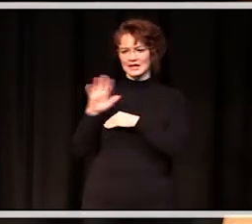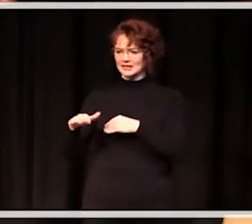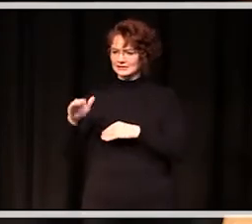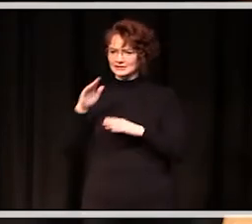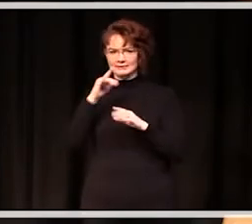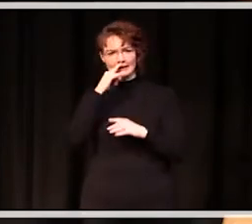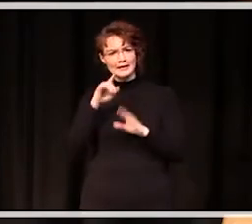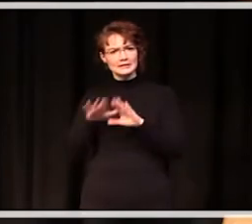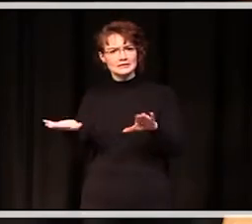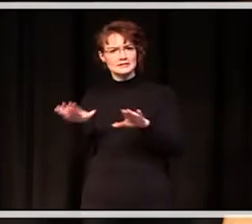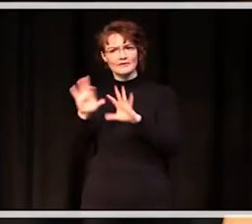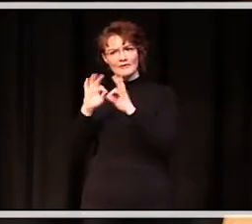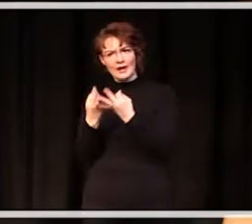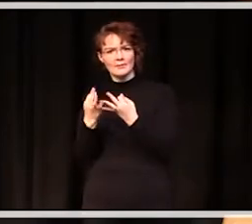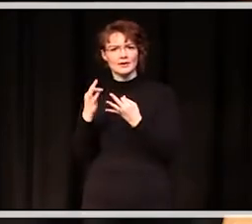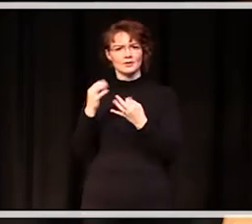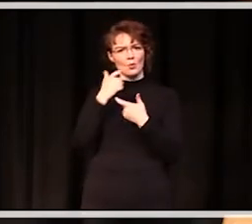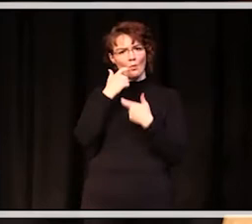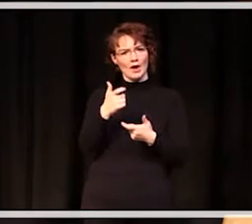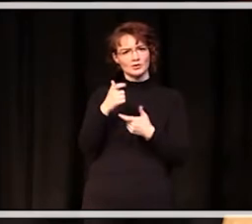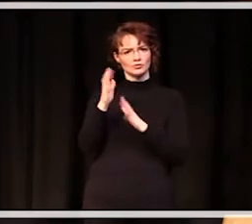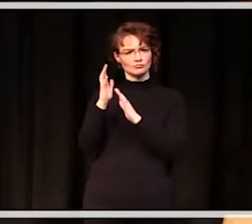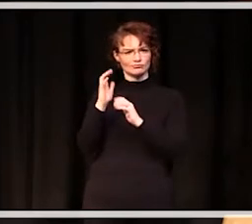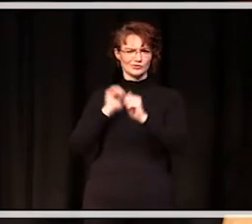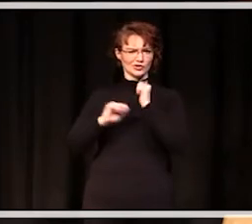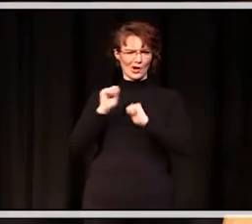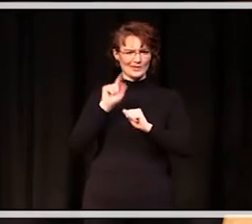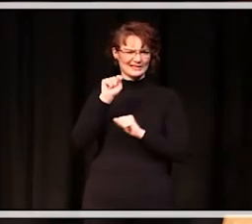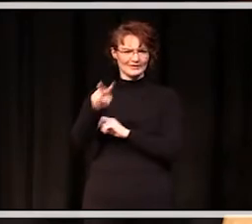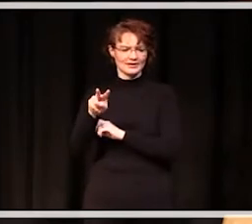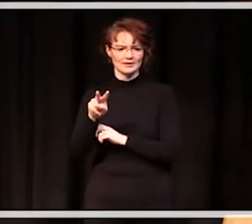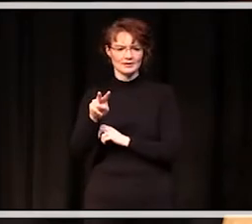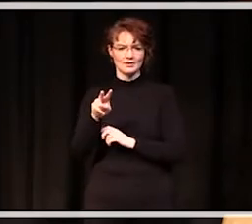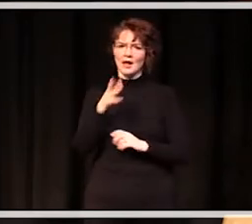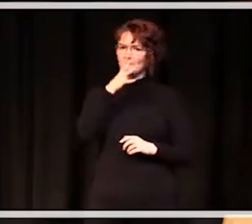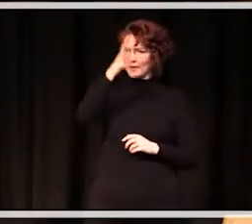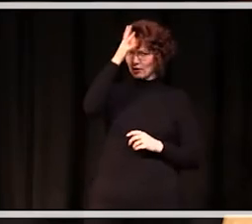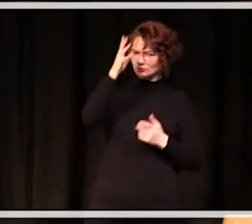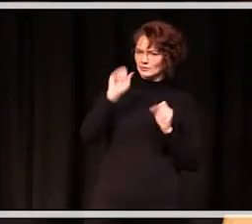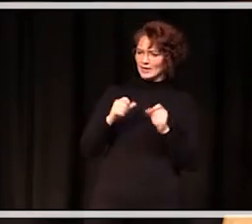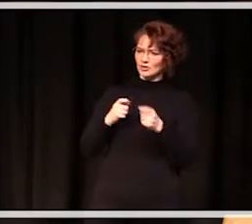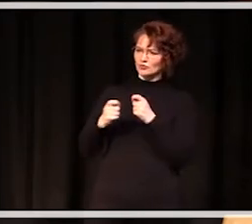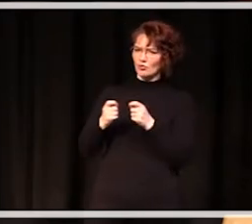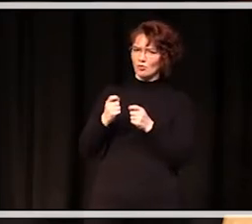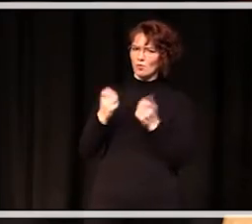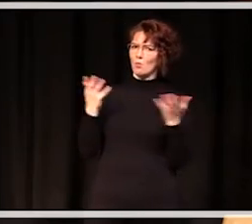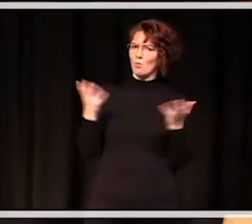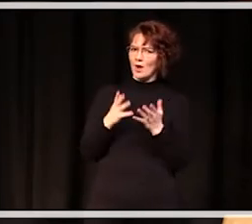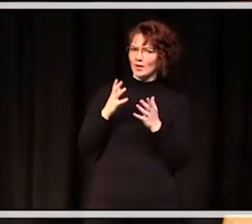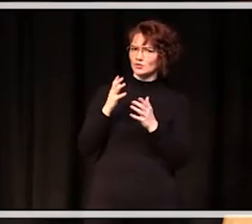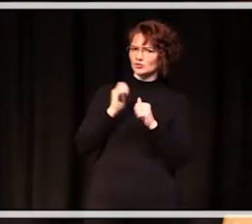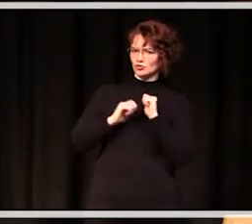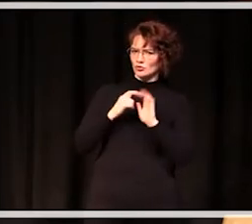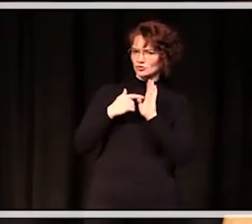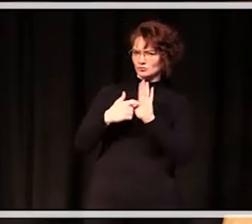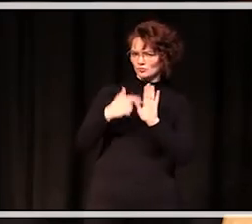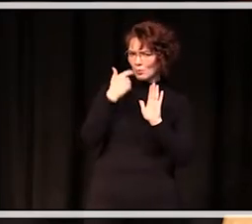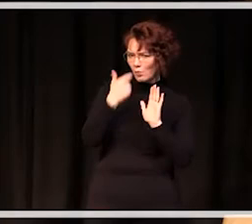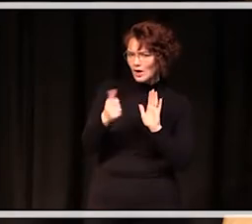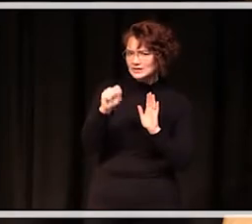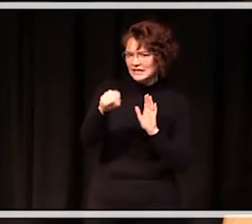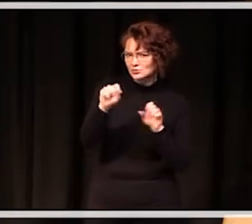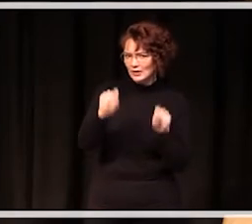kids, he's got his family in his house, and they're watching a show. And you know, as a parent, you can control what shows that your kids are watching. But